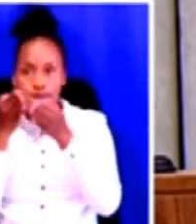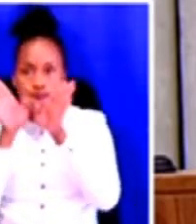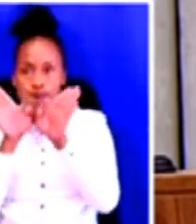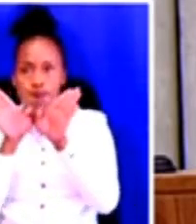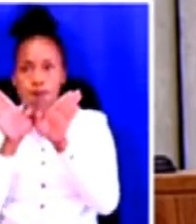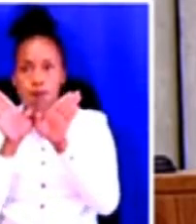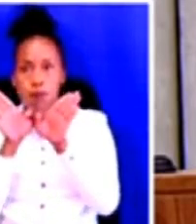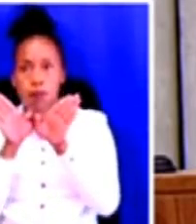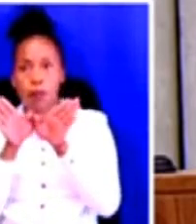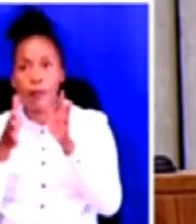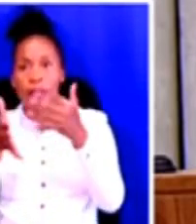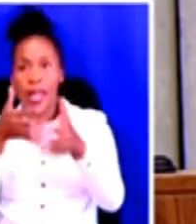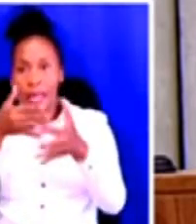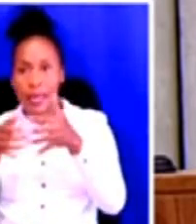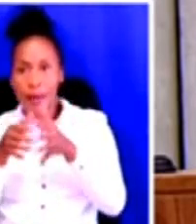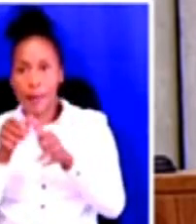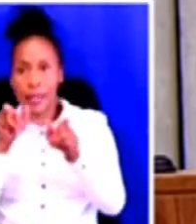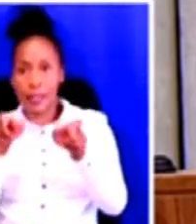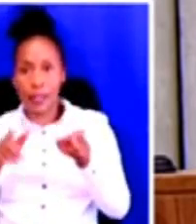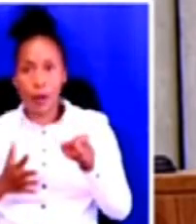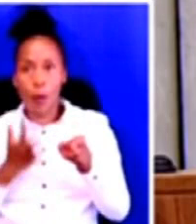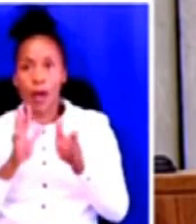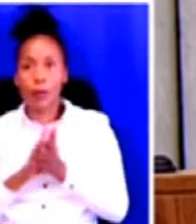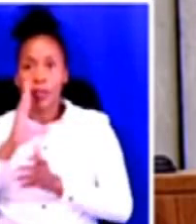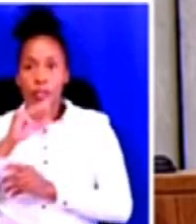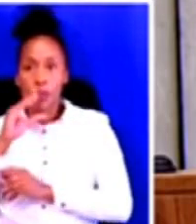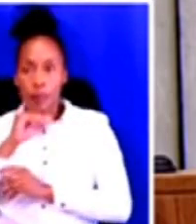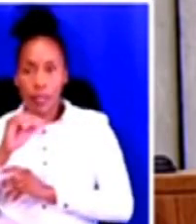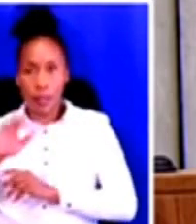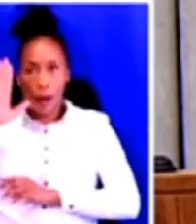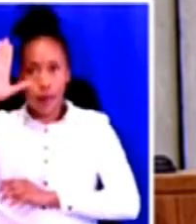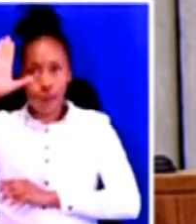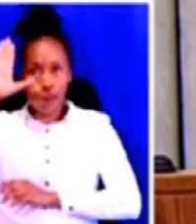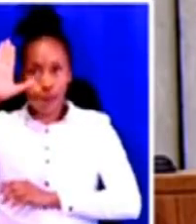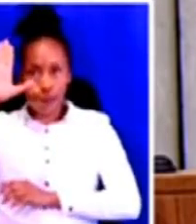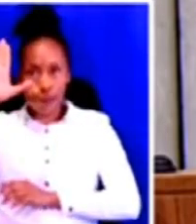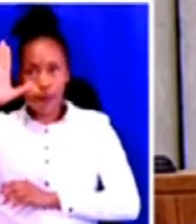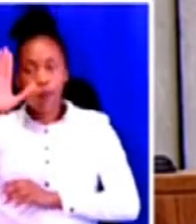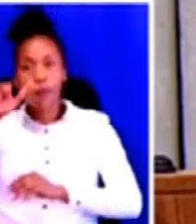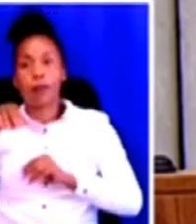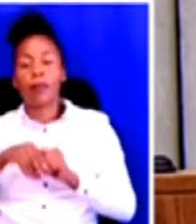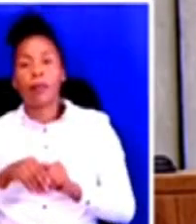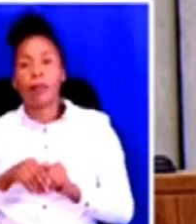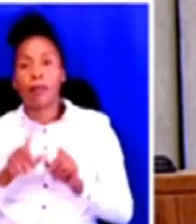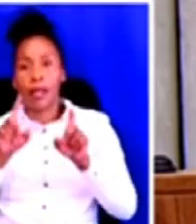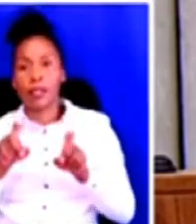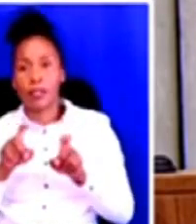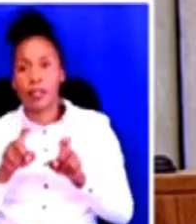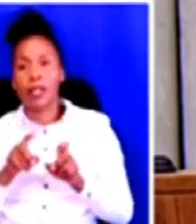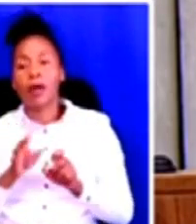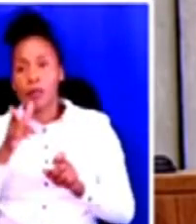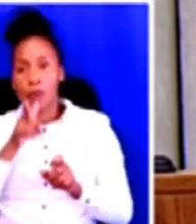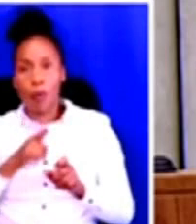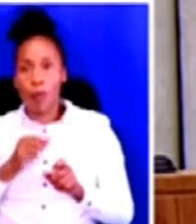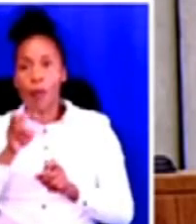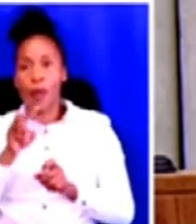Any delegates who wishes to speak must use the raise hand function. We will make sure that we get notified